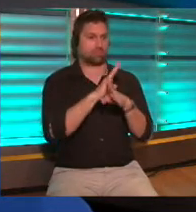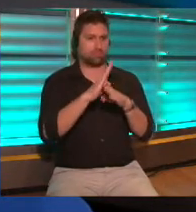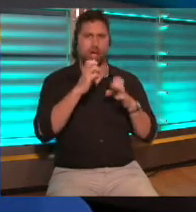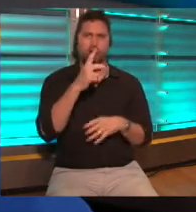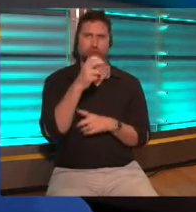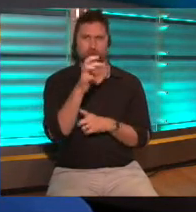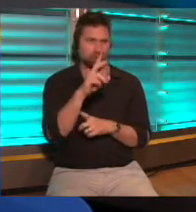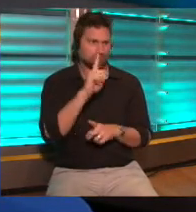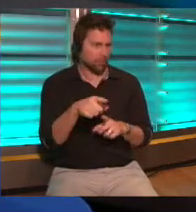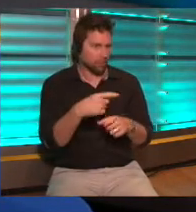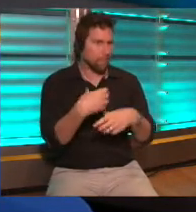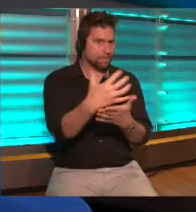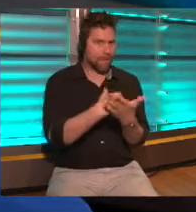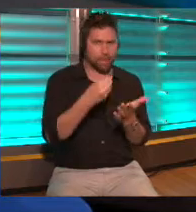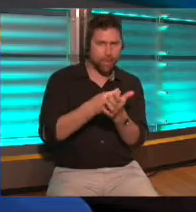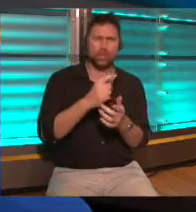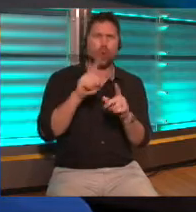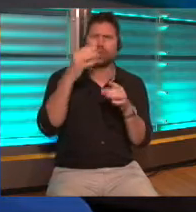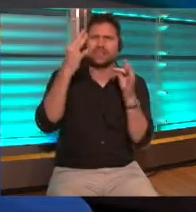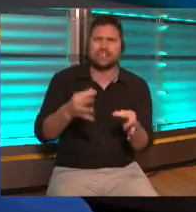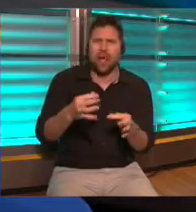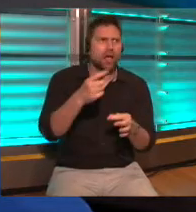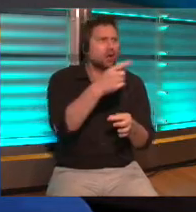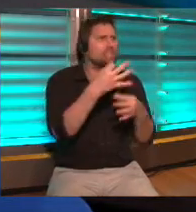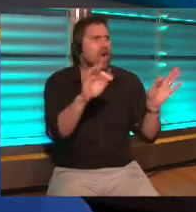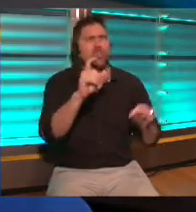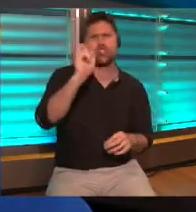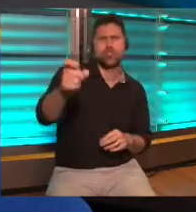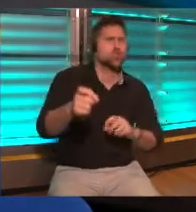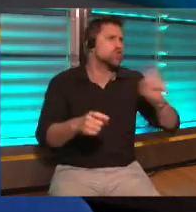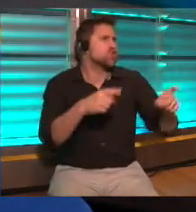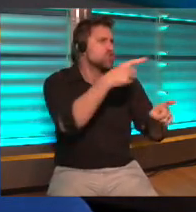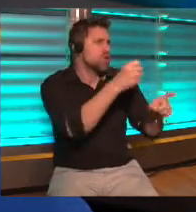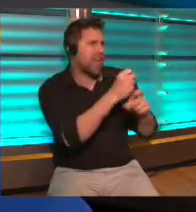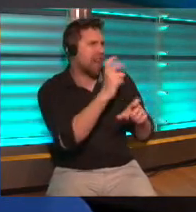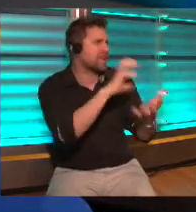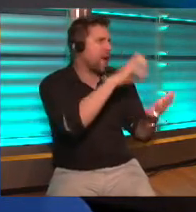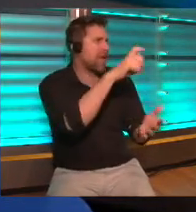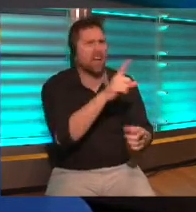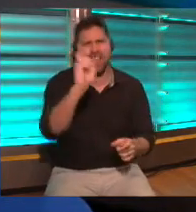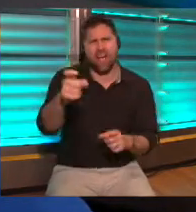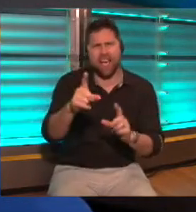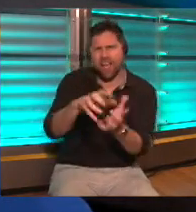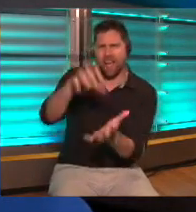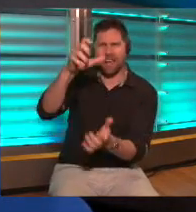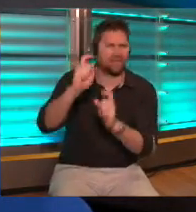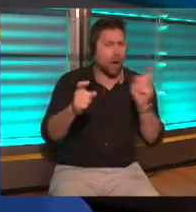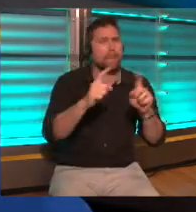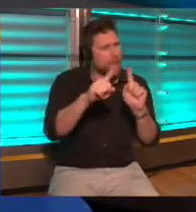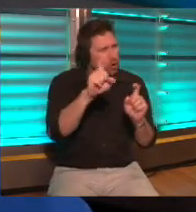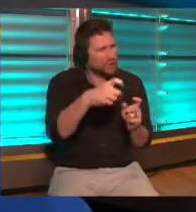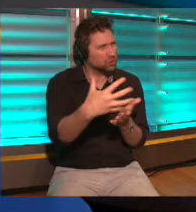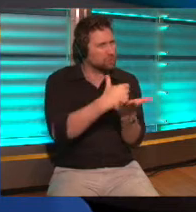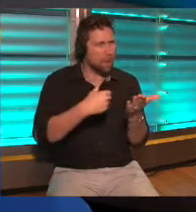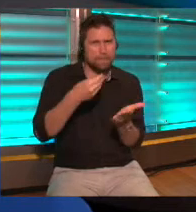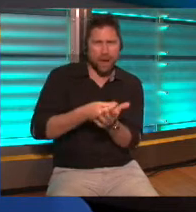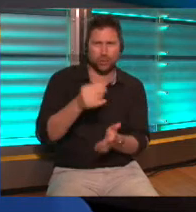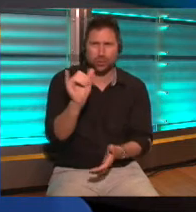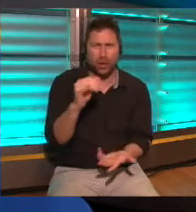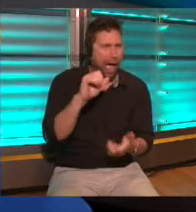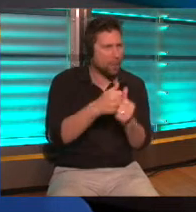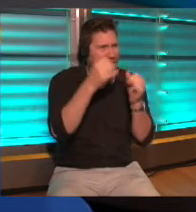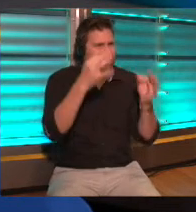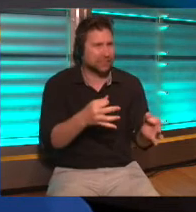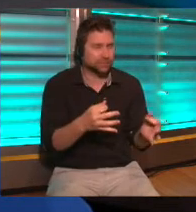to give away for free and when you're like, you get a cupcake, you also want to make some money. So yes. How do you make those decisions? The nice